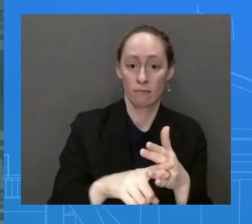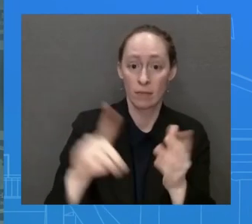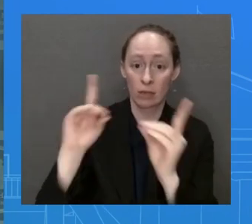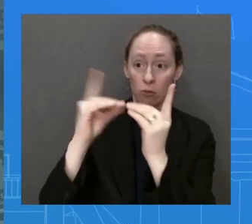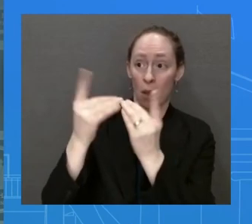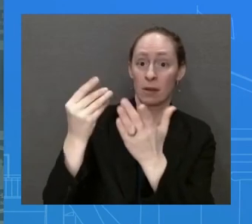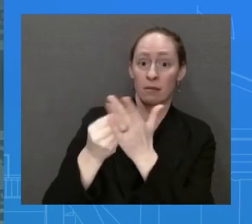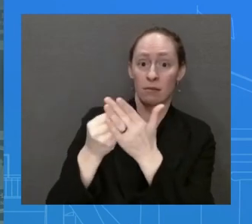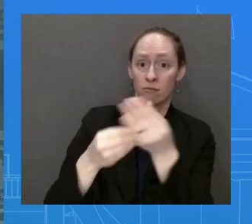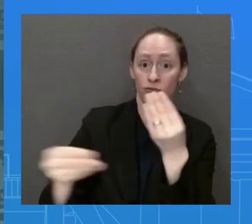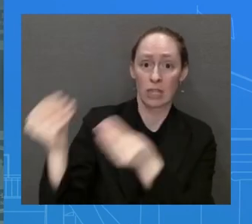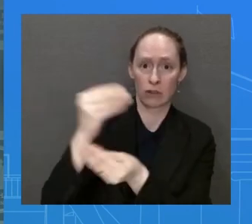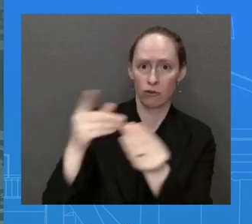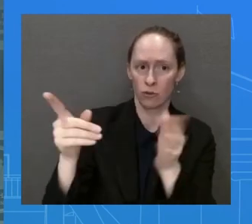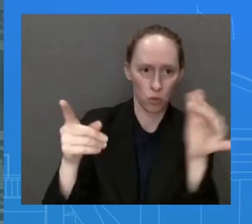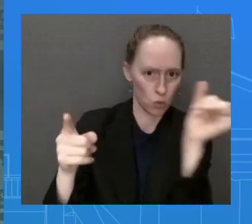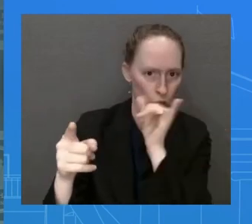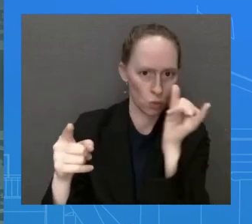X date, if you will.